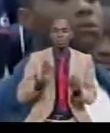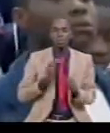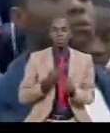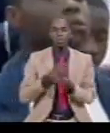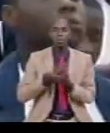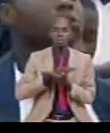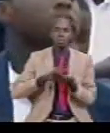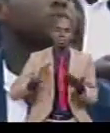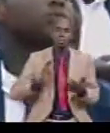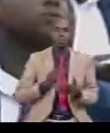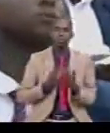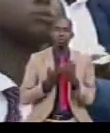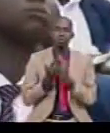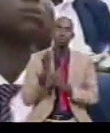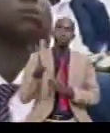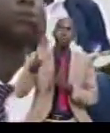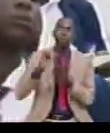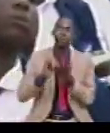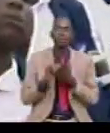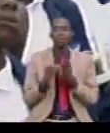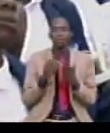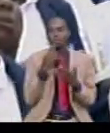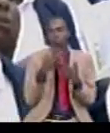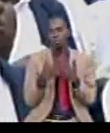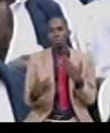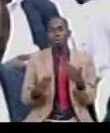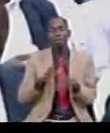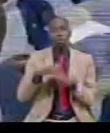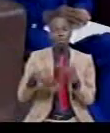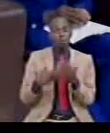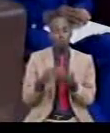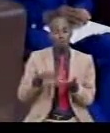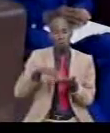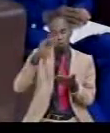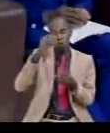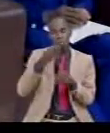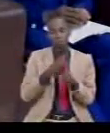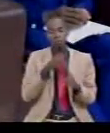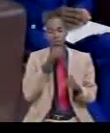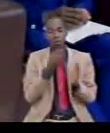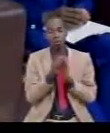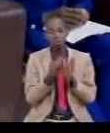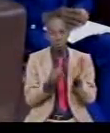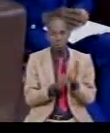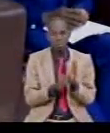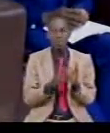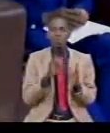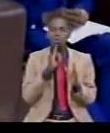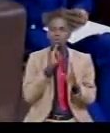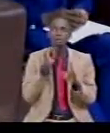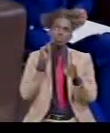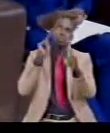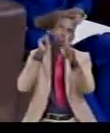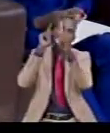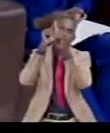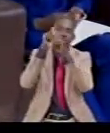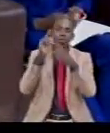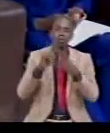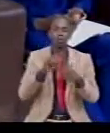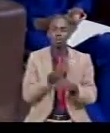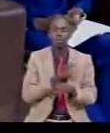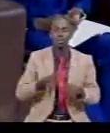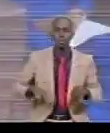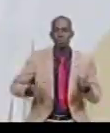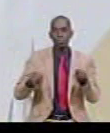all we are learning about the Old Testament, everything is pointing to Christ, our atonement, our Passover